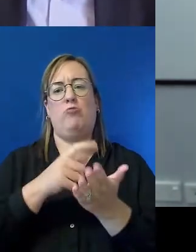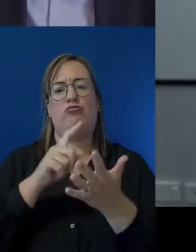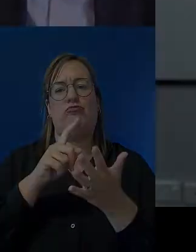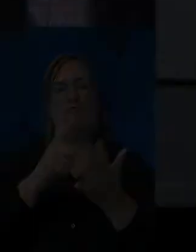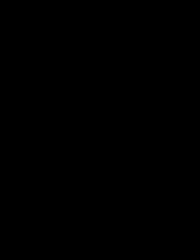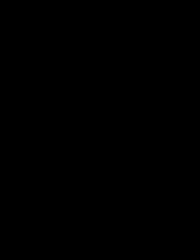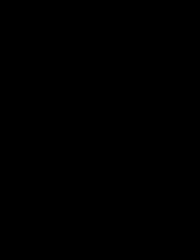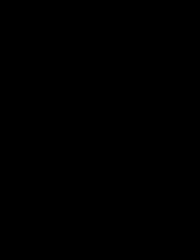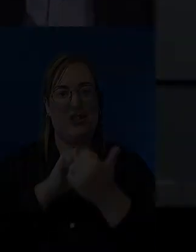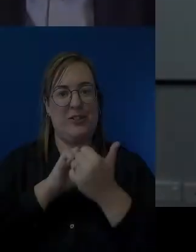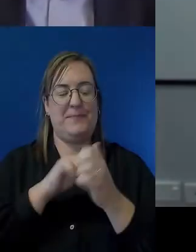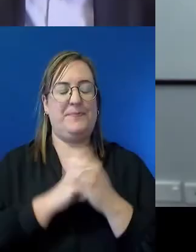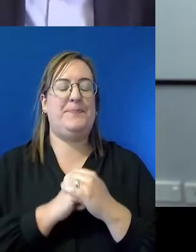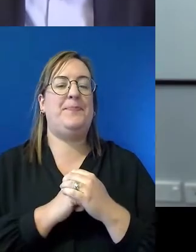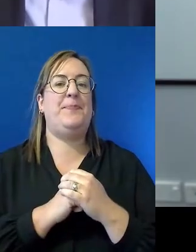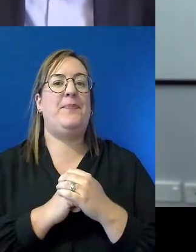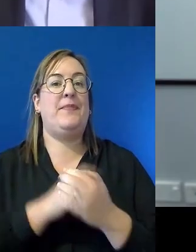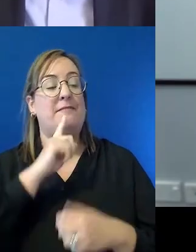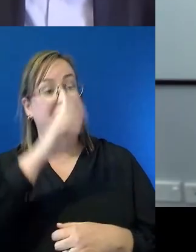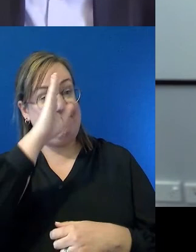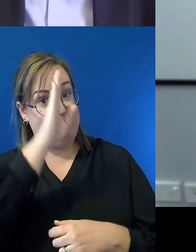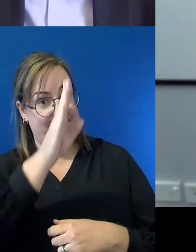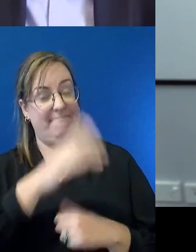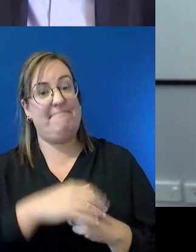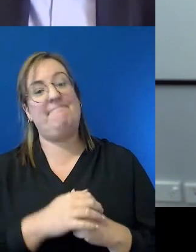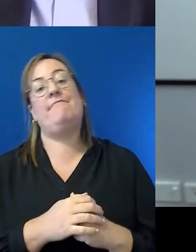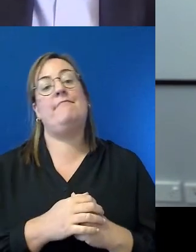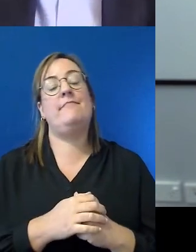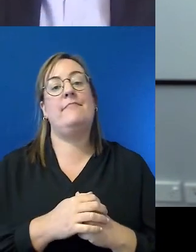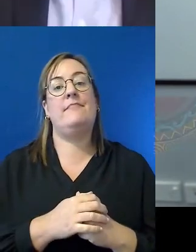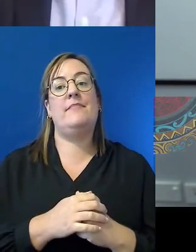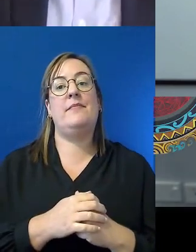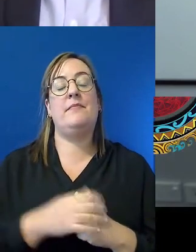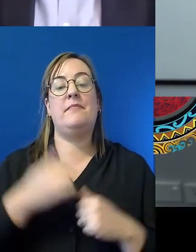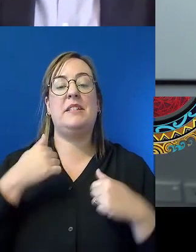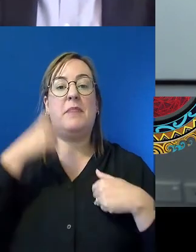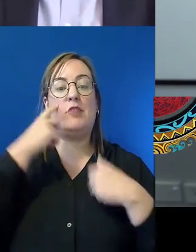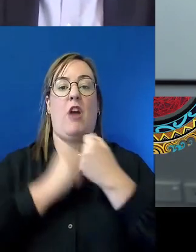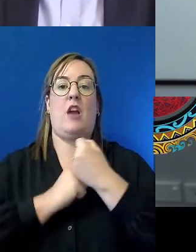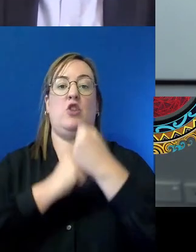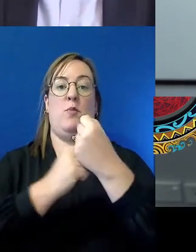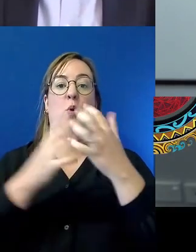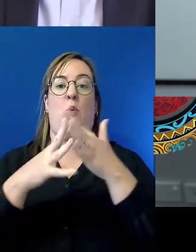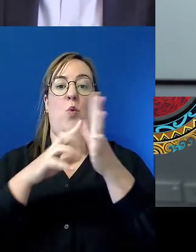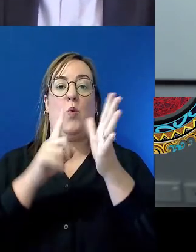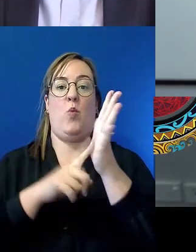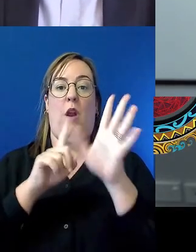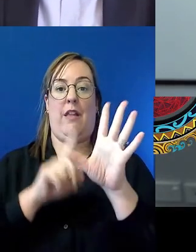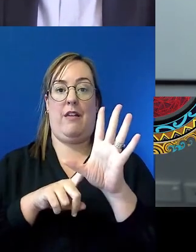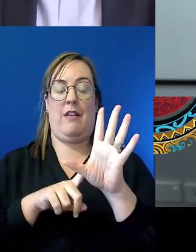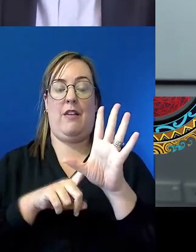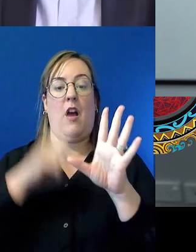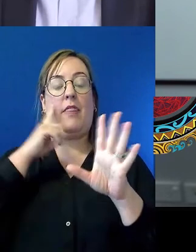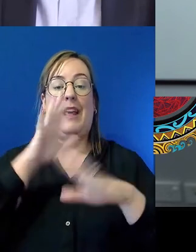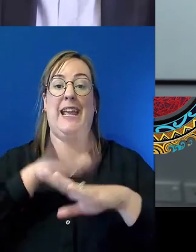Dan. Yeah, look, I just kind of support Wally in this way. I think he's set the